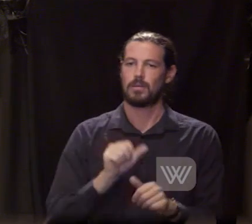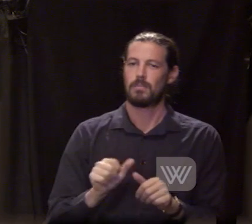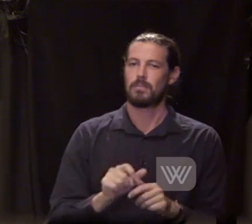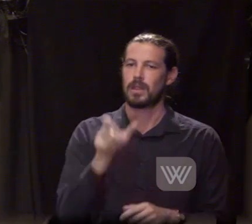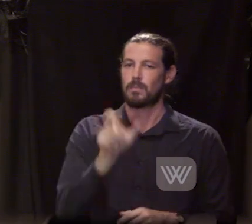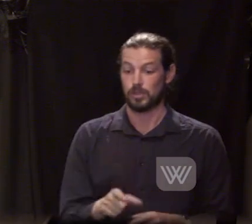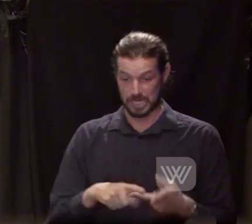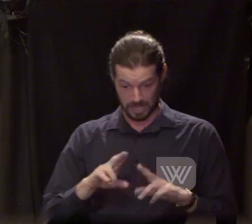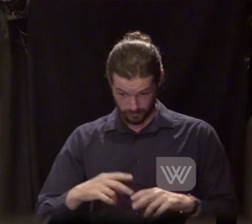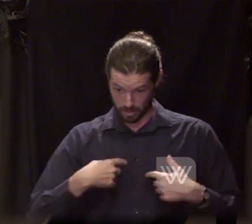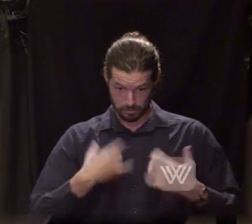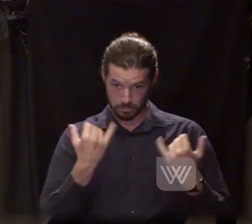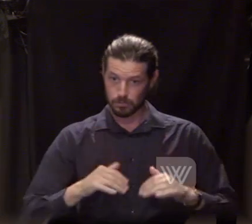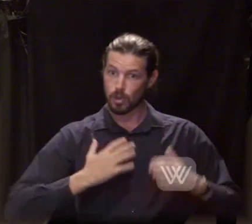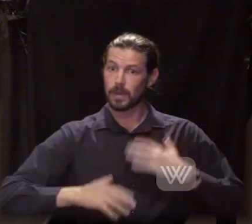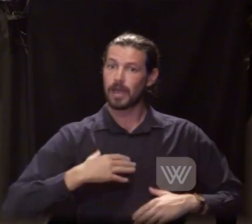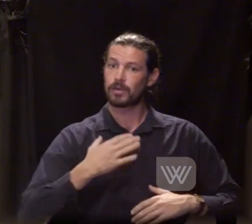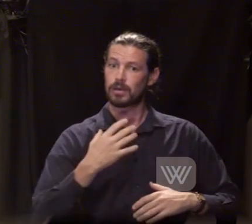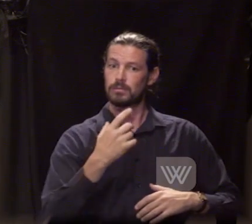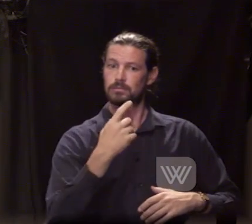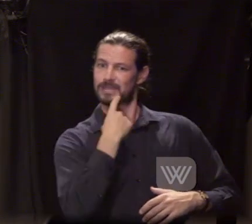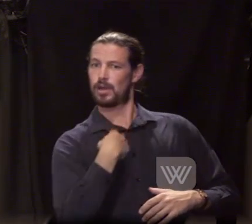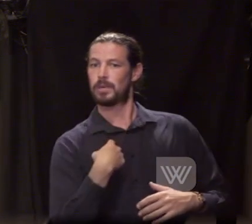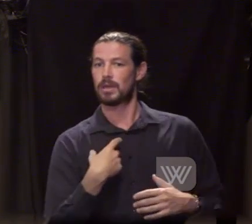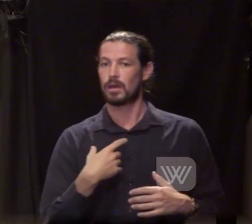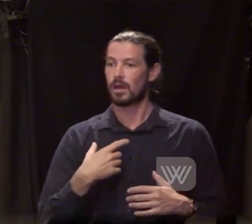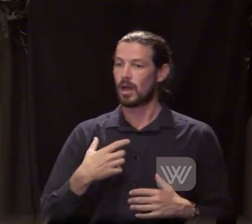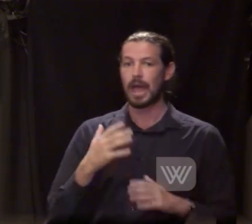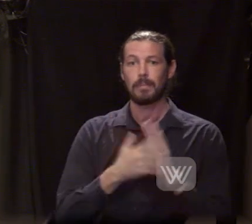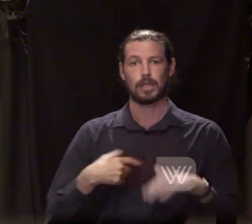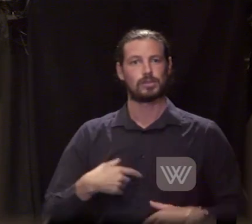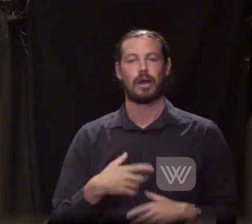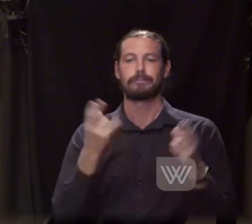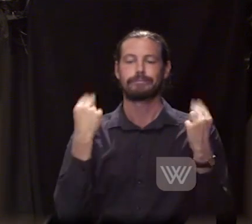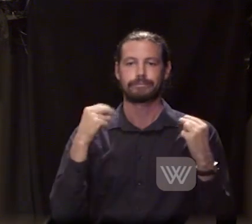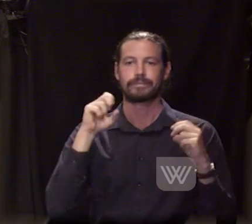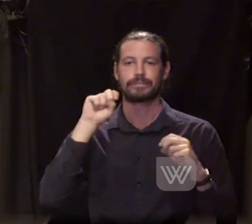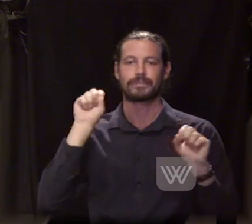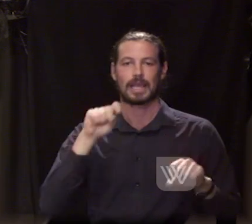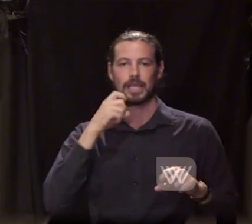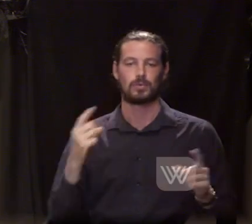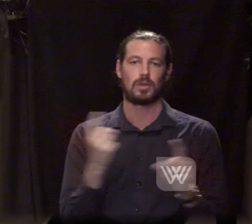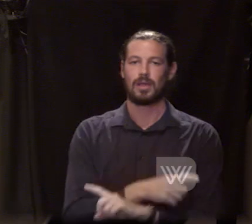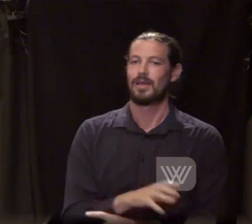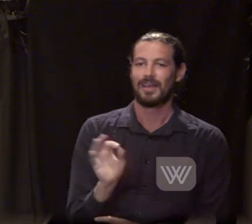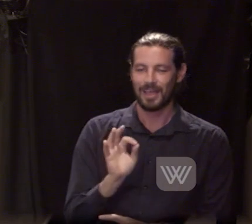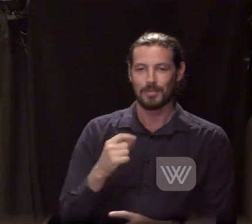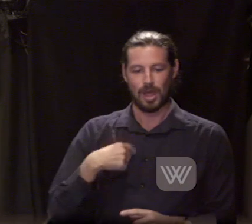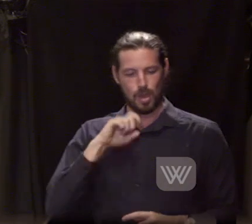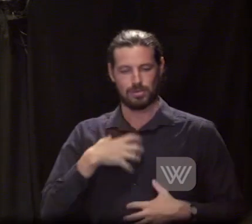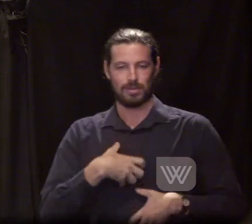just tell me and I'll try to work on it. I can't say I'm going to fix it. I can't say I'm going to stop it completely, but I'll try to annoy you a little bit less.